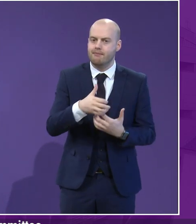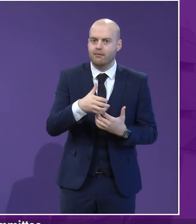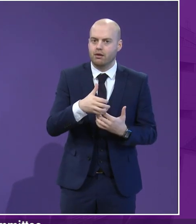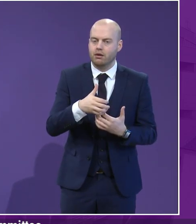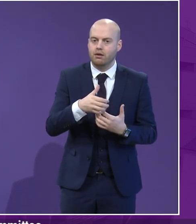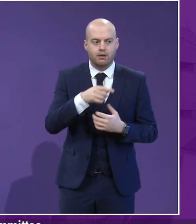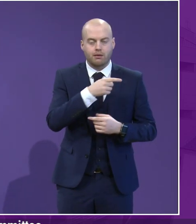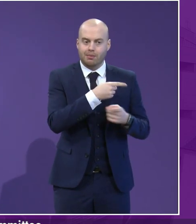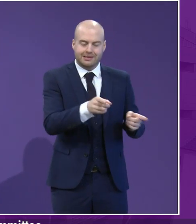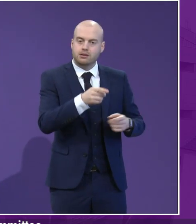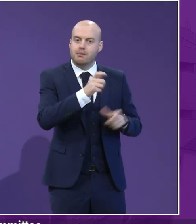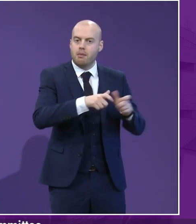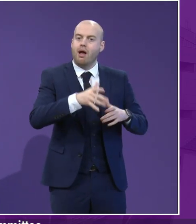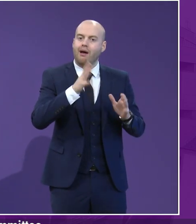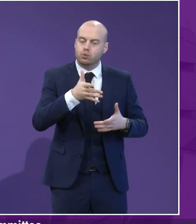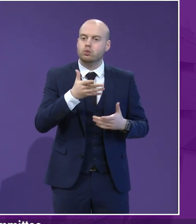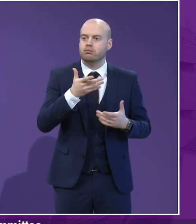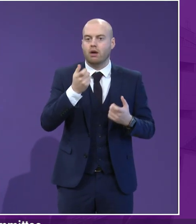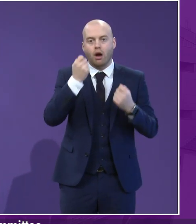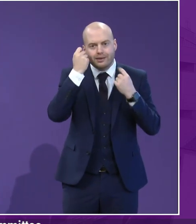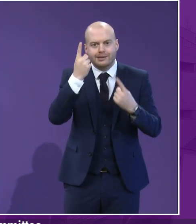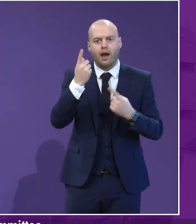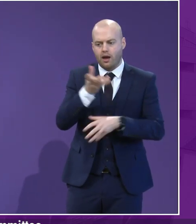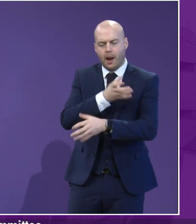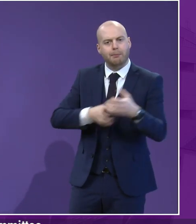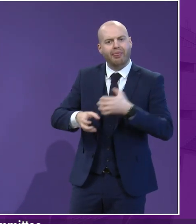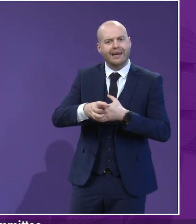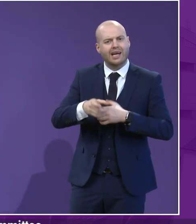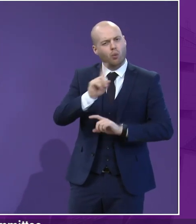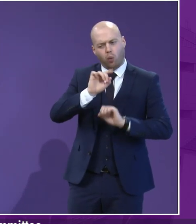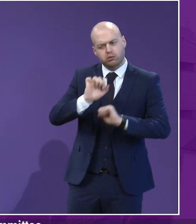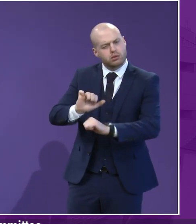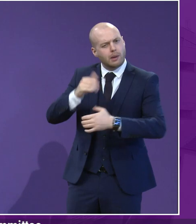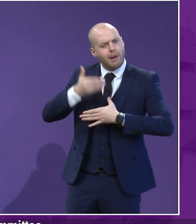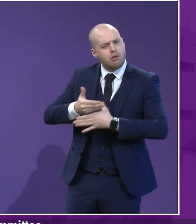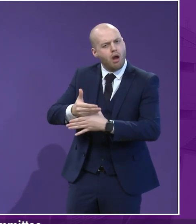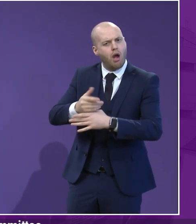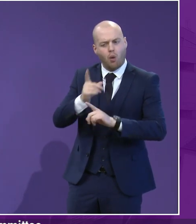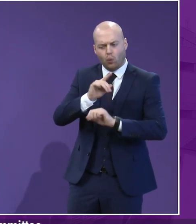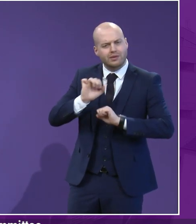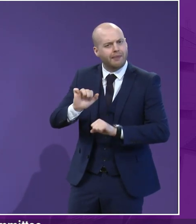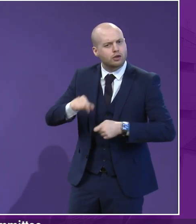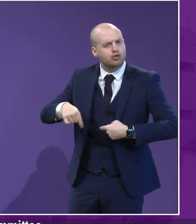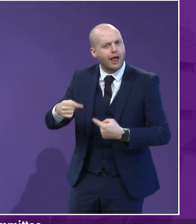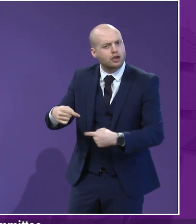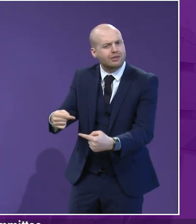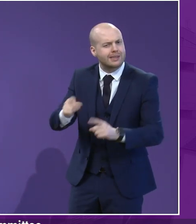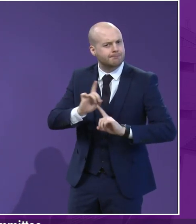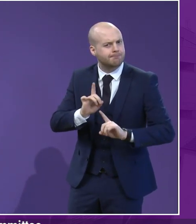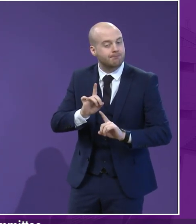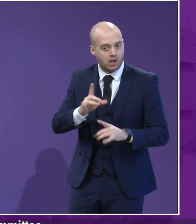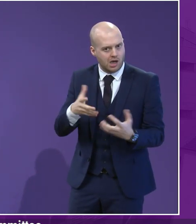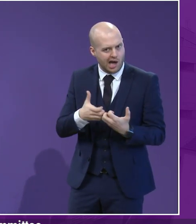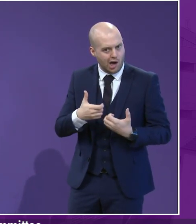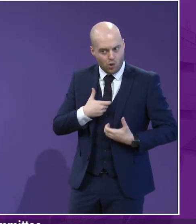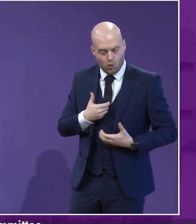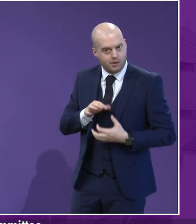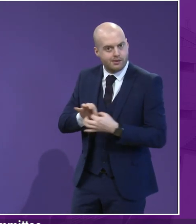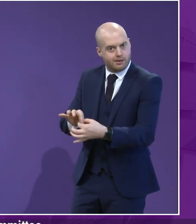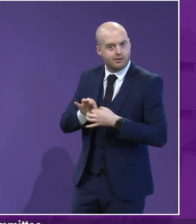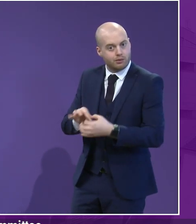spheres is to the people that they're interacting with, the able-bodied people they're interacting with. So it does still get back to problems